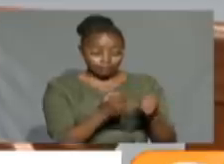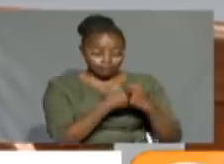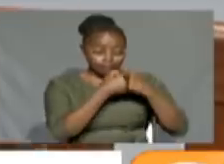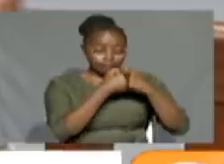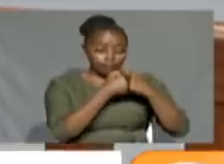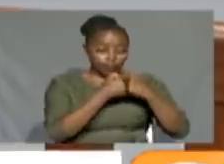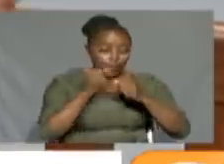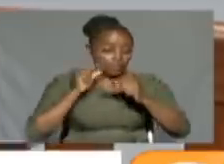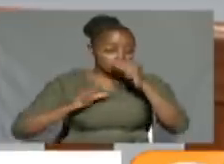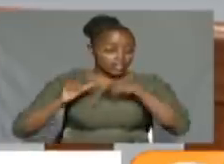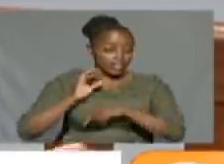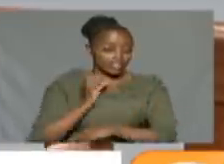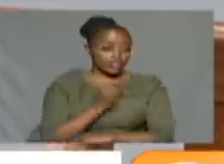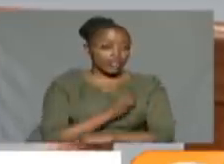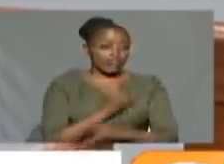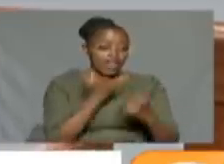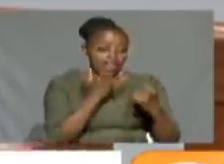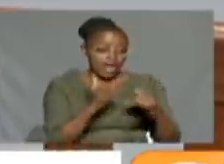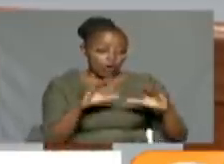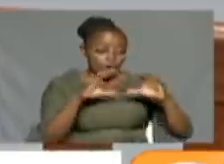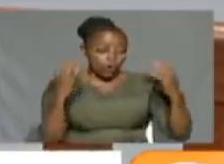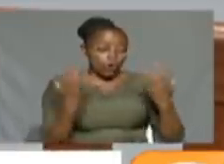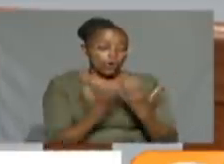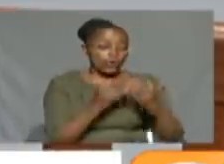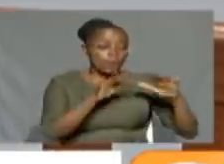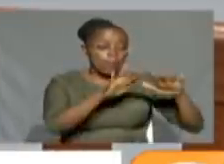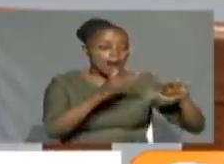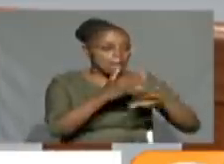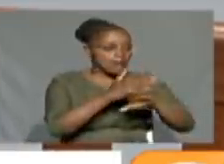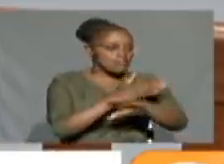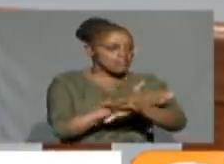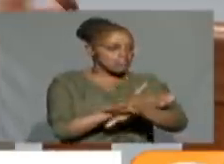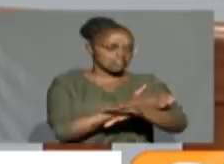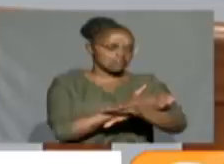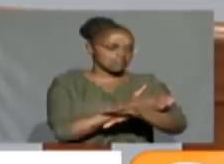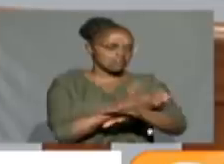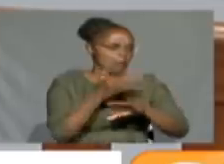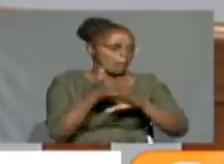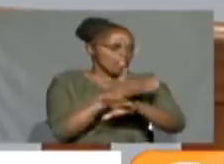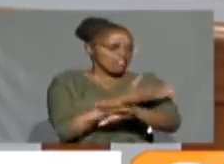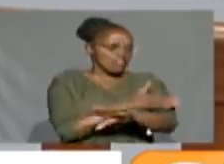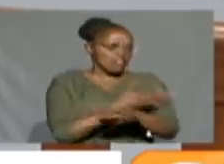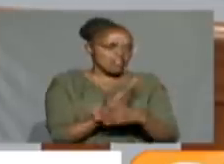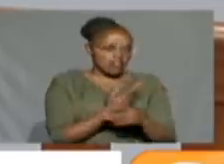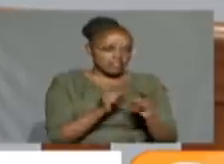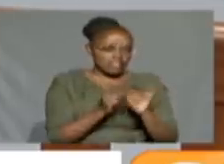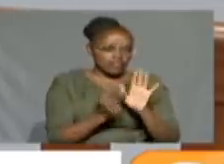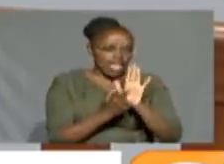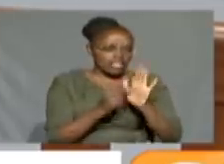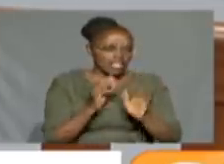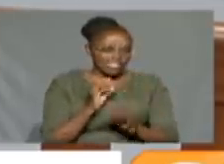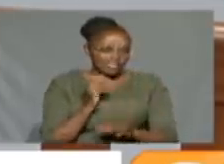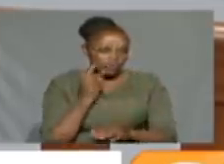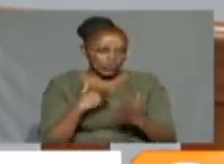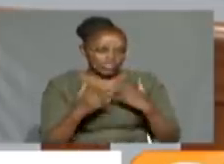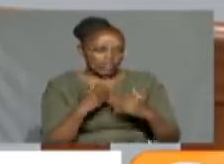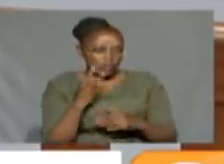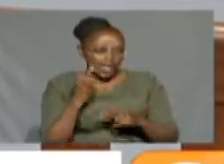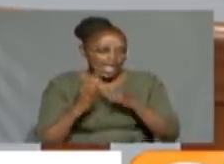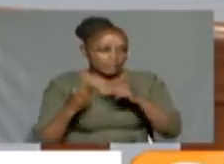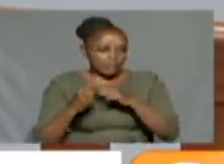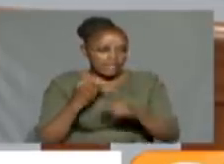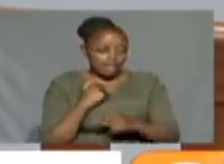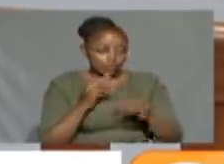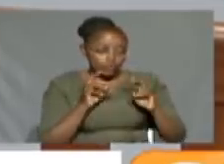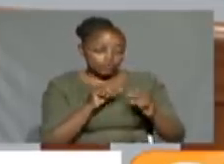generation. And because we are now in a global market, that time our exposure was purely the village. You wanted